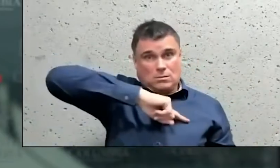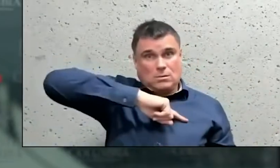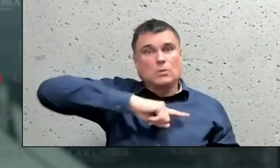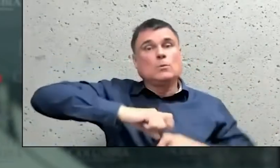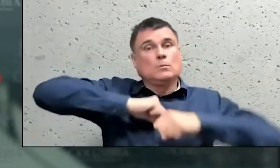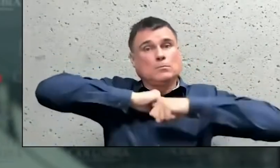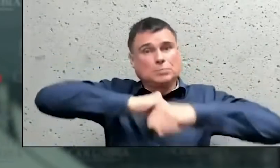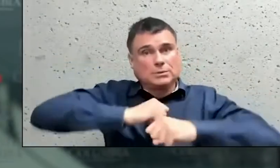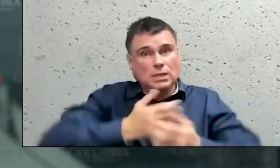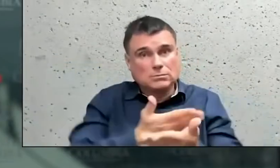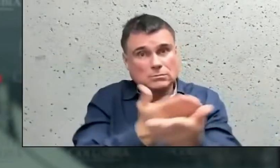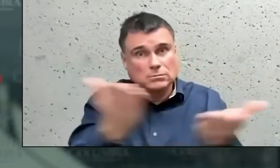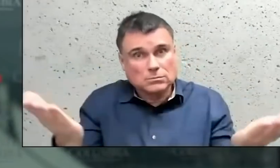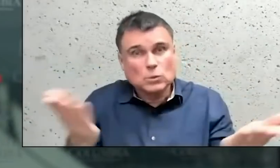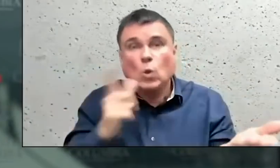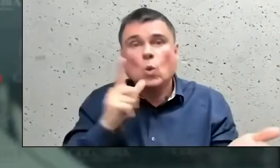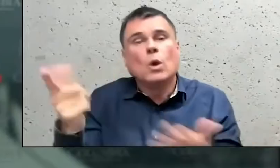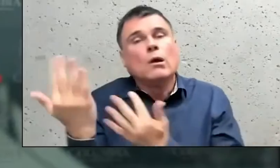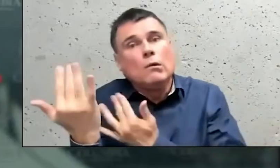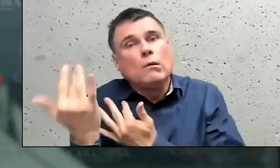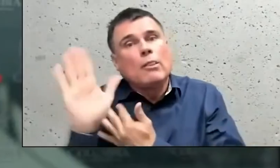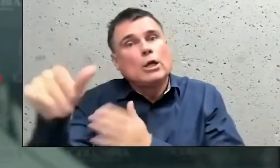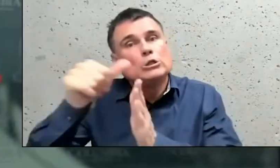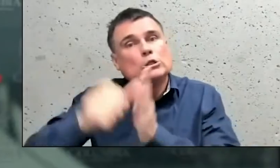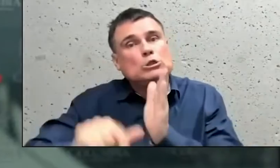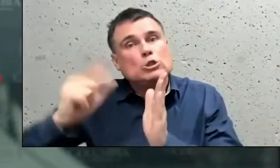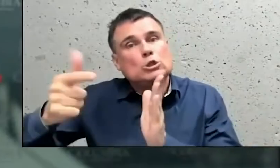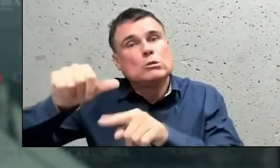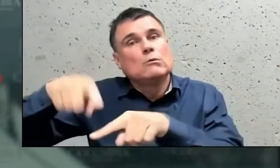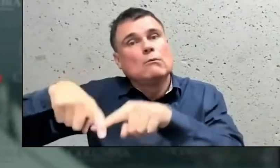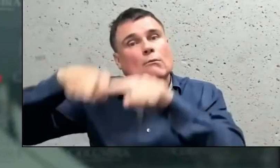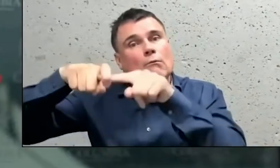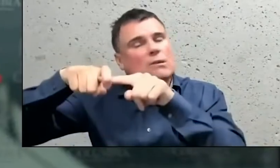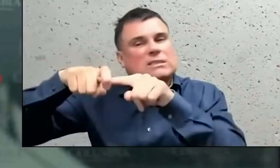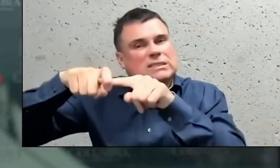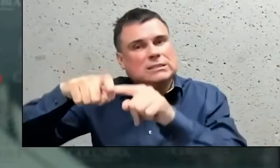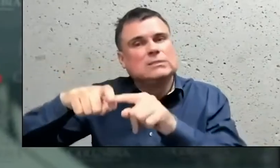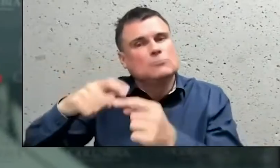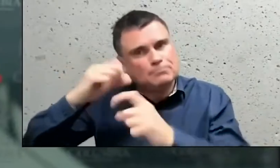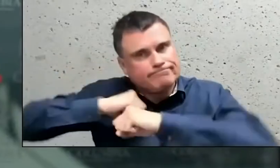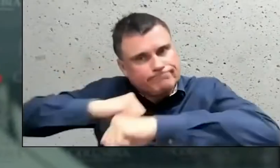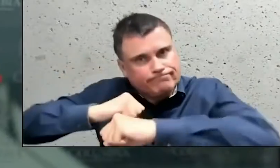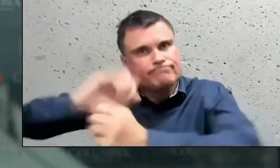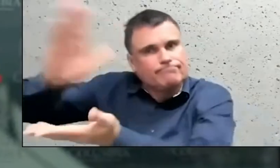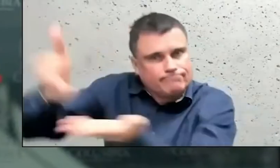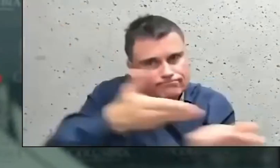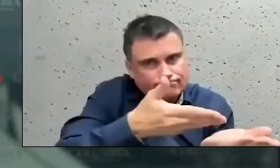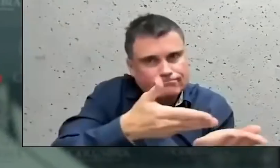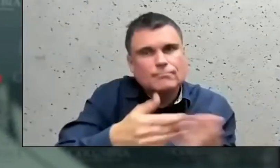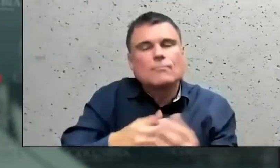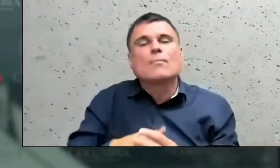our healthcare workers. It's important for your friends, your elders, your community, your children. It's important